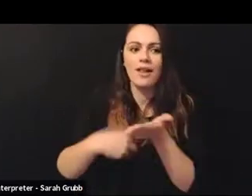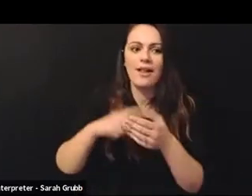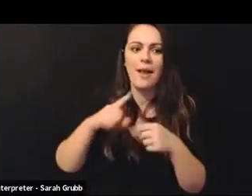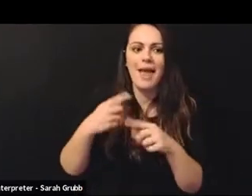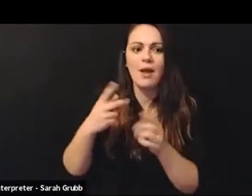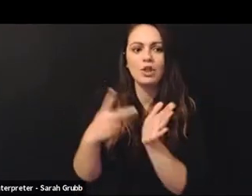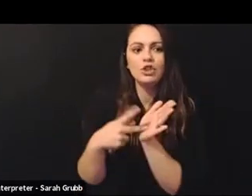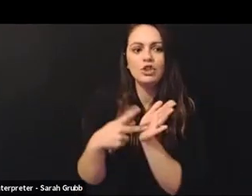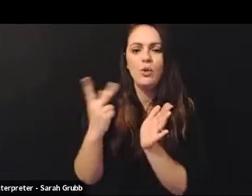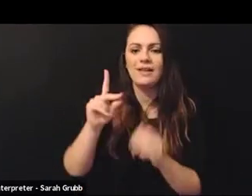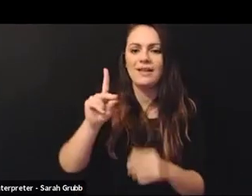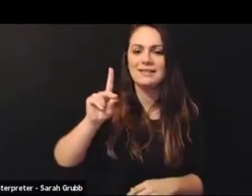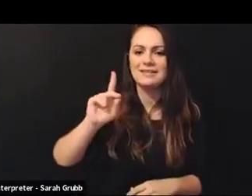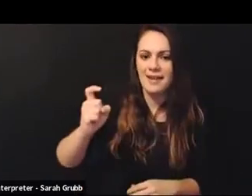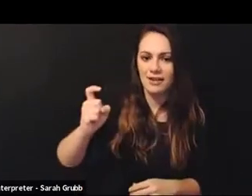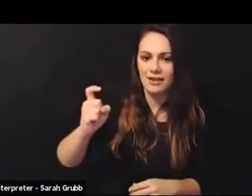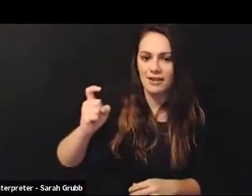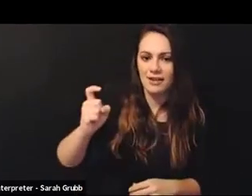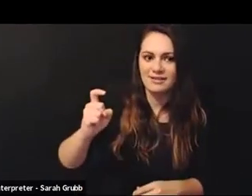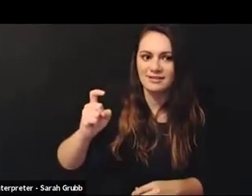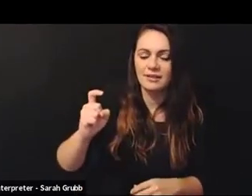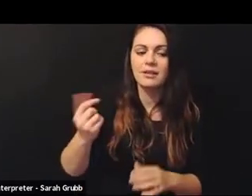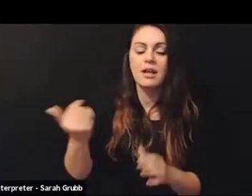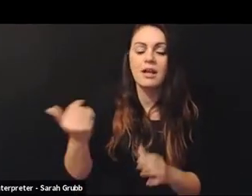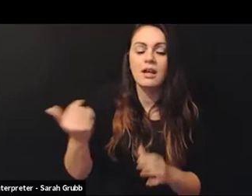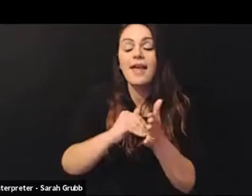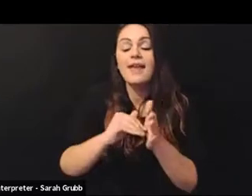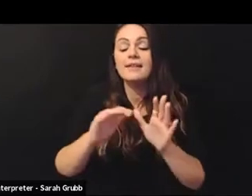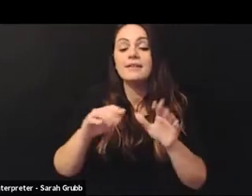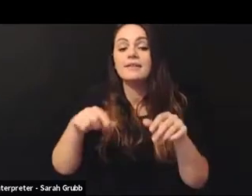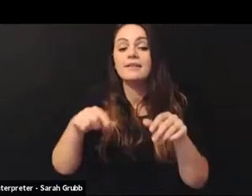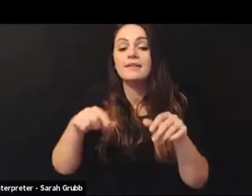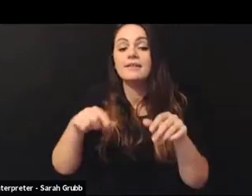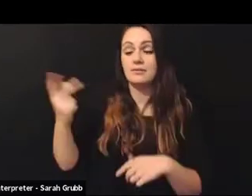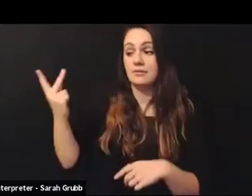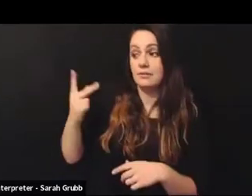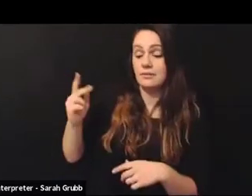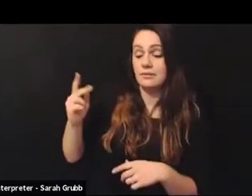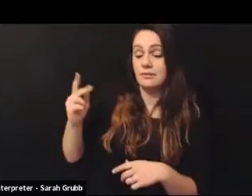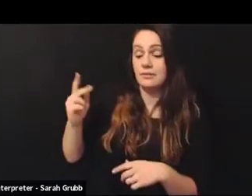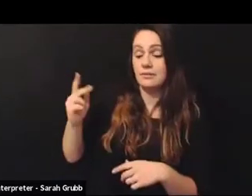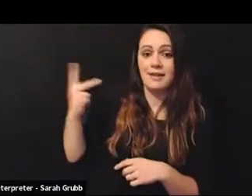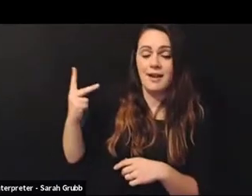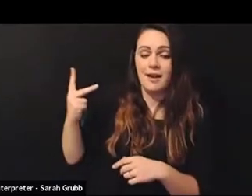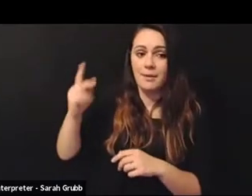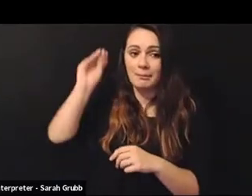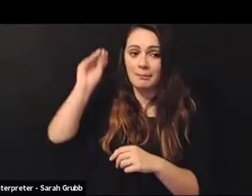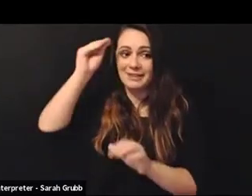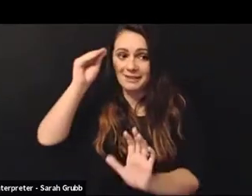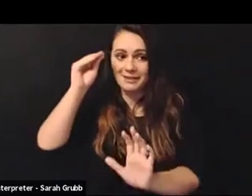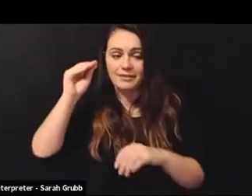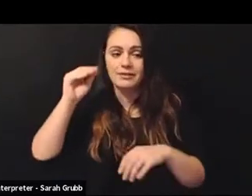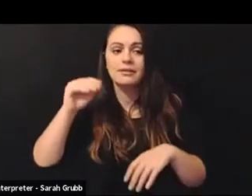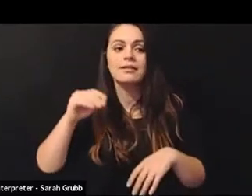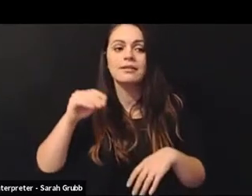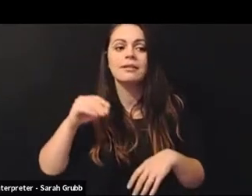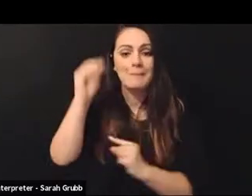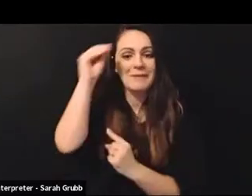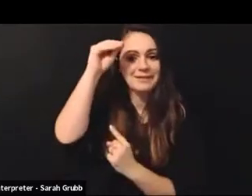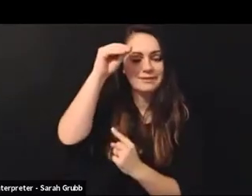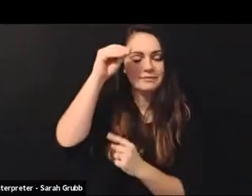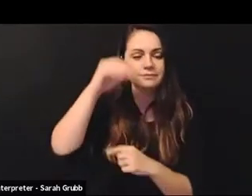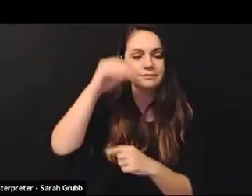guys. This is a quick, again, this is mine and Maurice's opinion about this. I think the biggest reason that